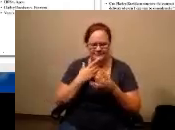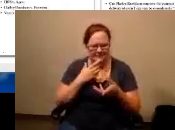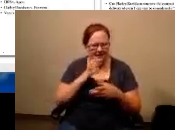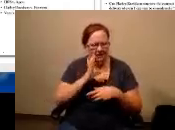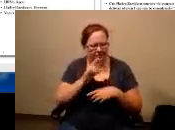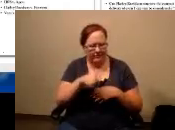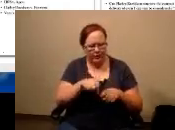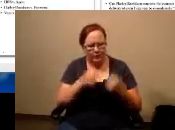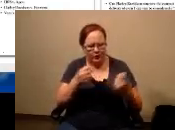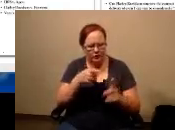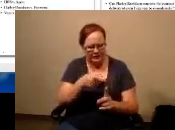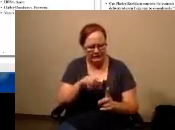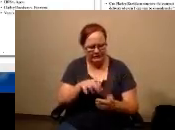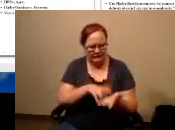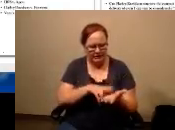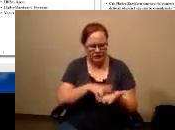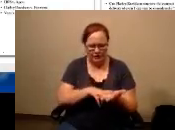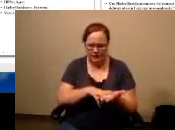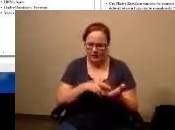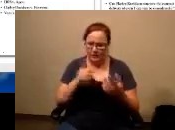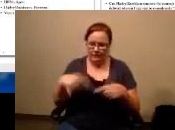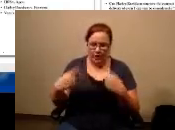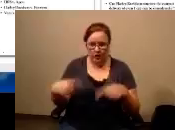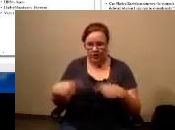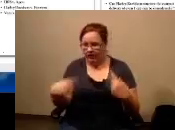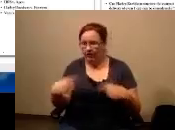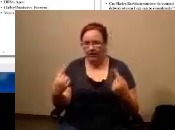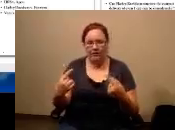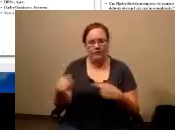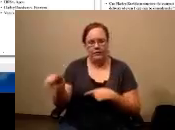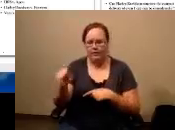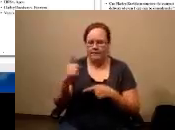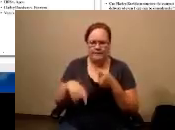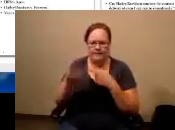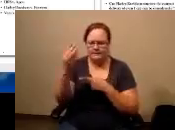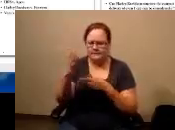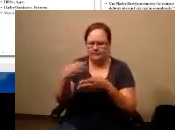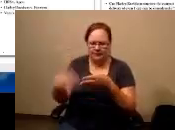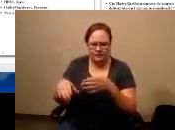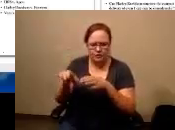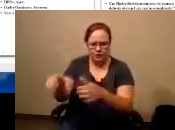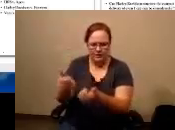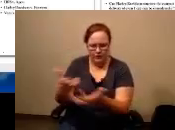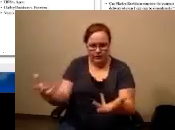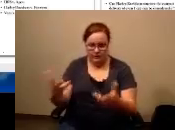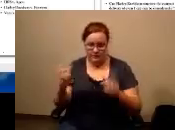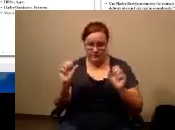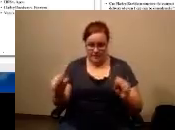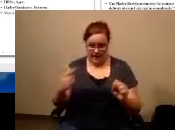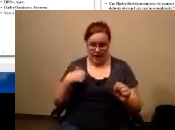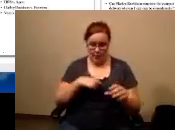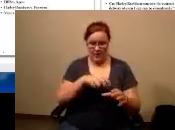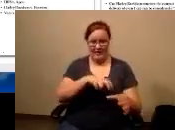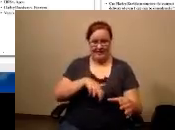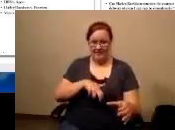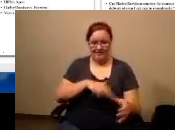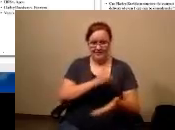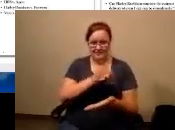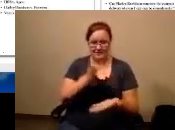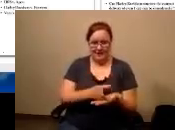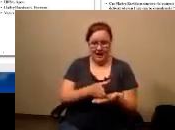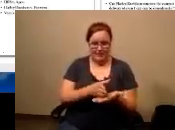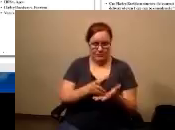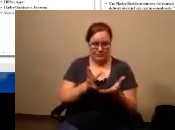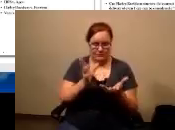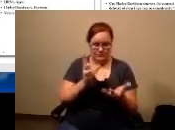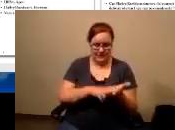breach. We bugged them about it. They just can't seem to get their act together. Can we pull the plug and terminate the contract? And that's a very